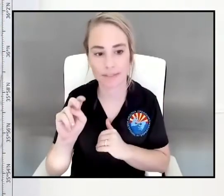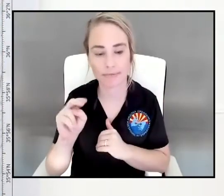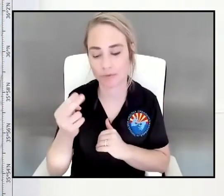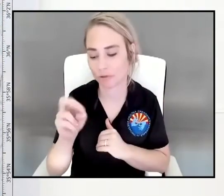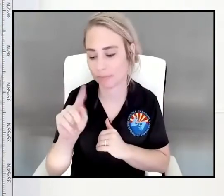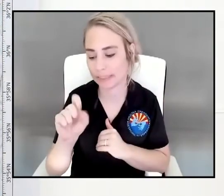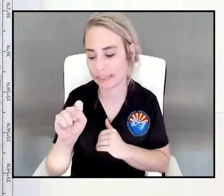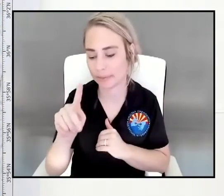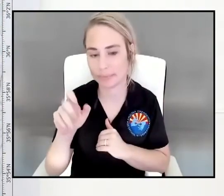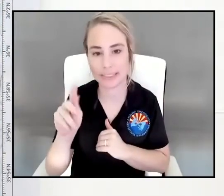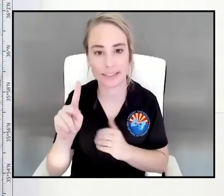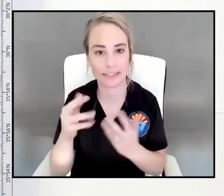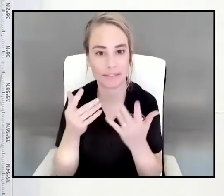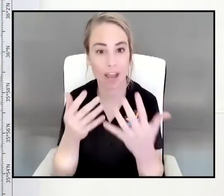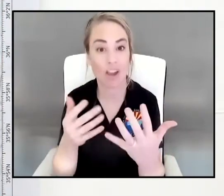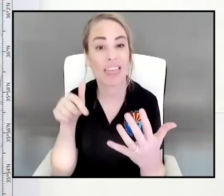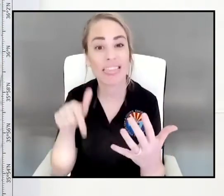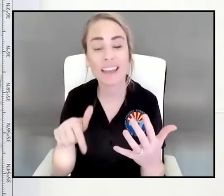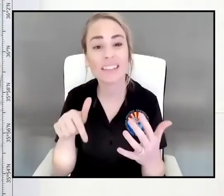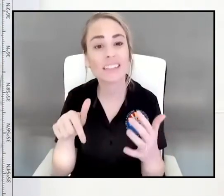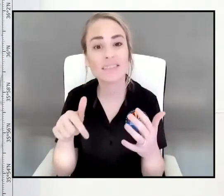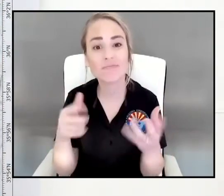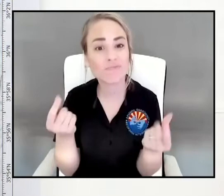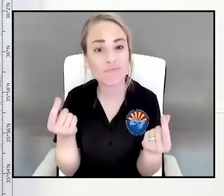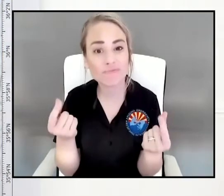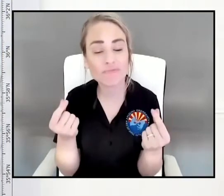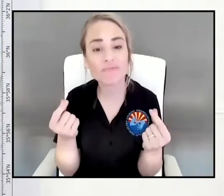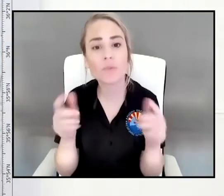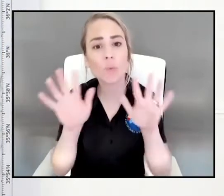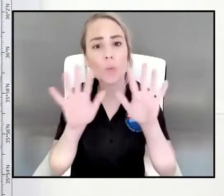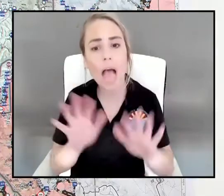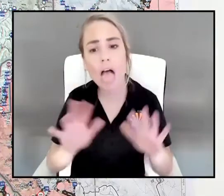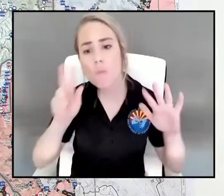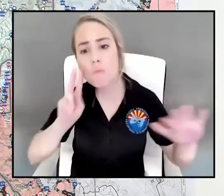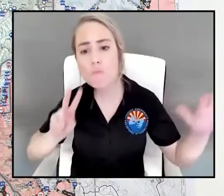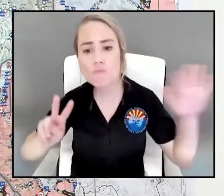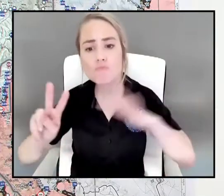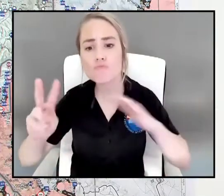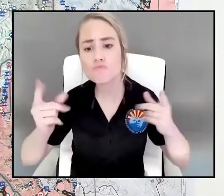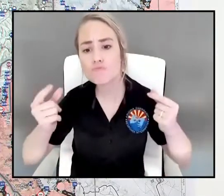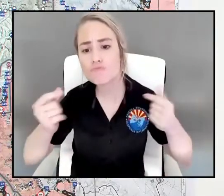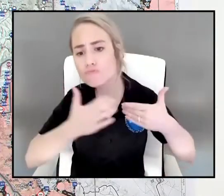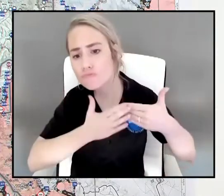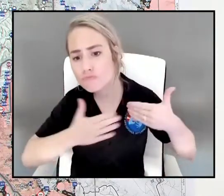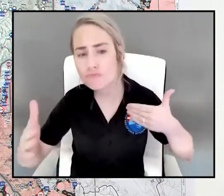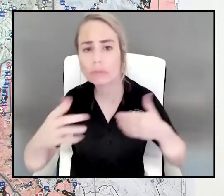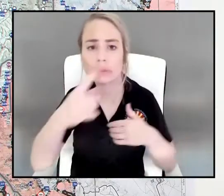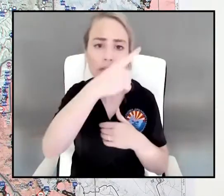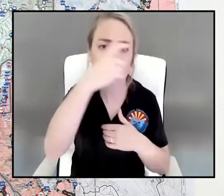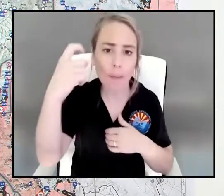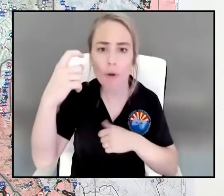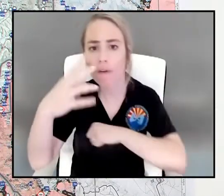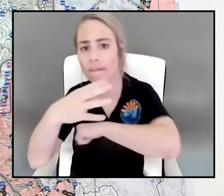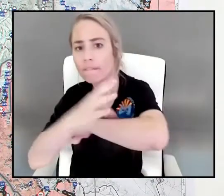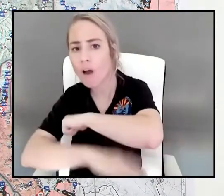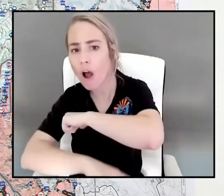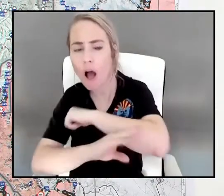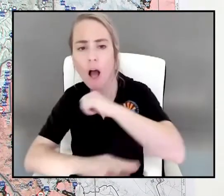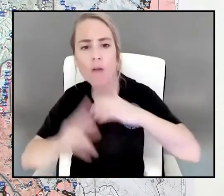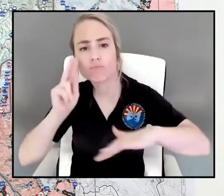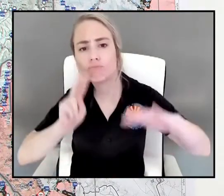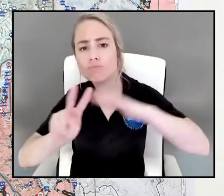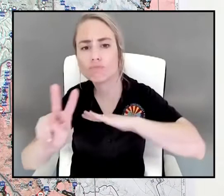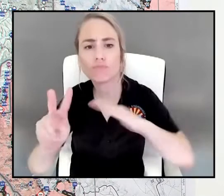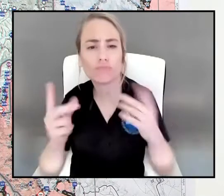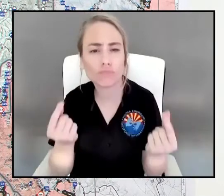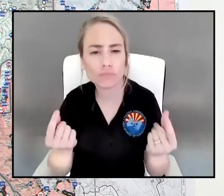for basically the rest of the summer through fall of 2022. Next slide, please. Okay, so where